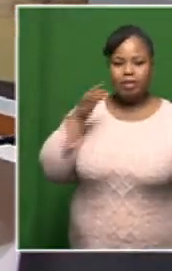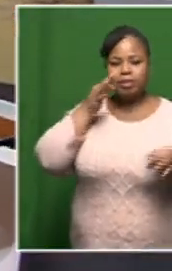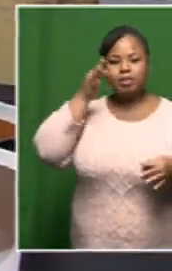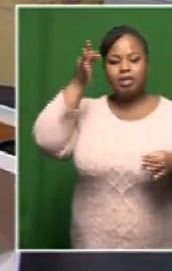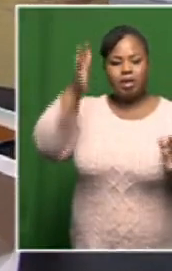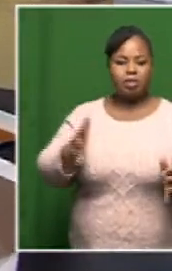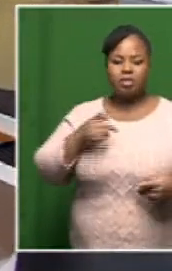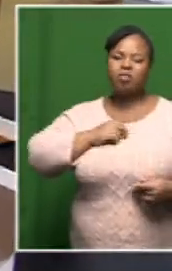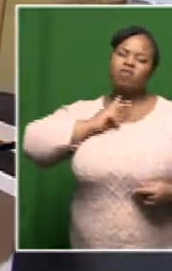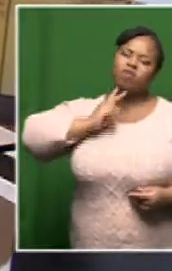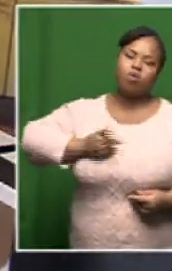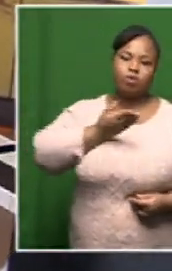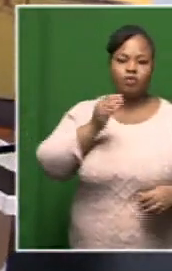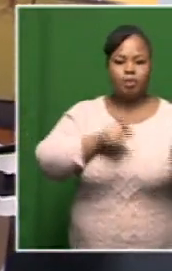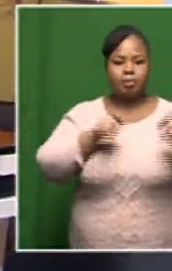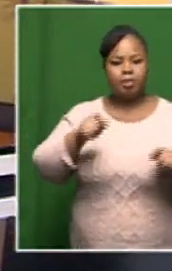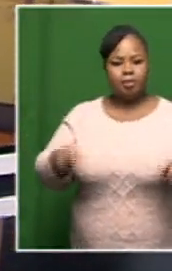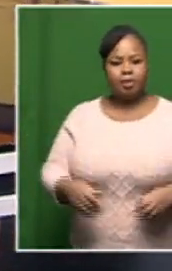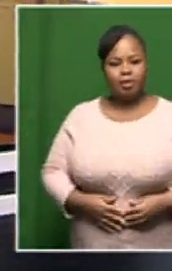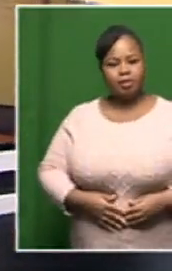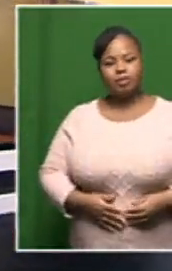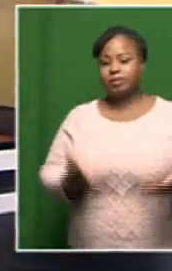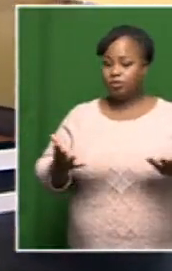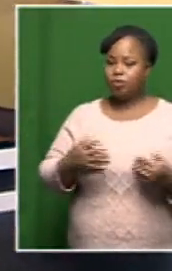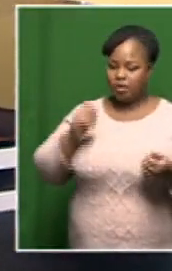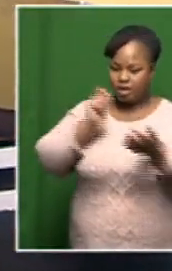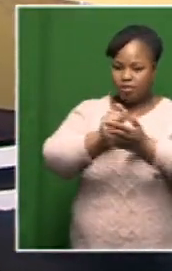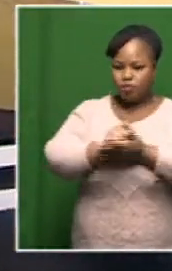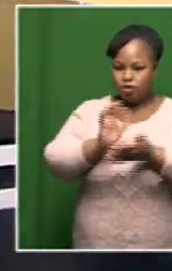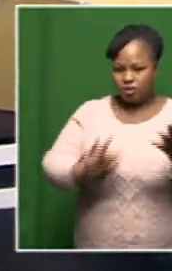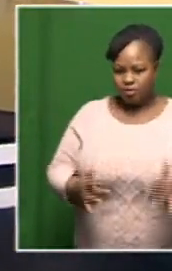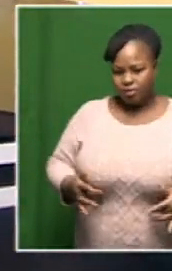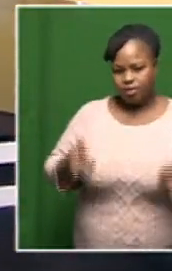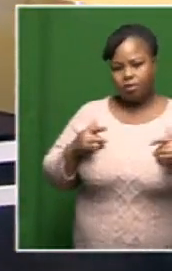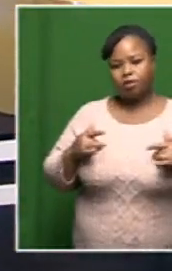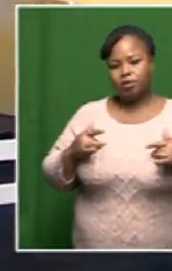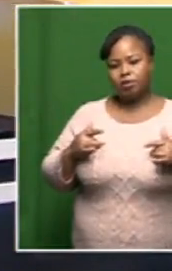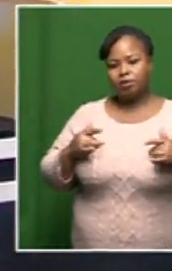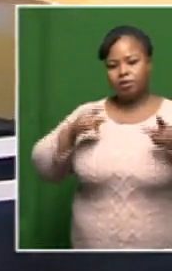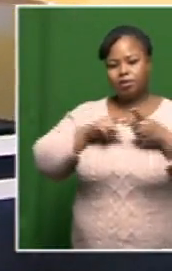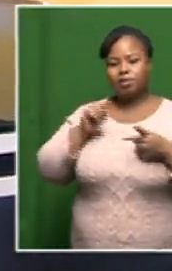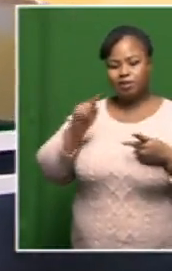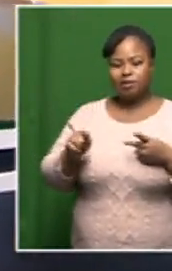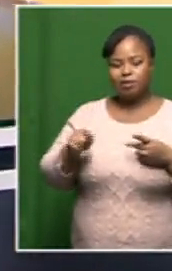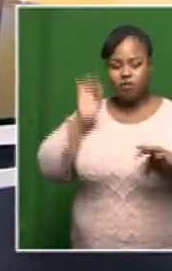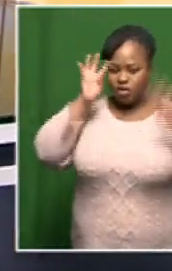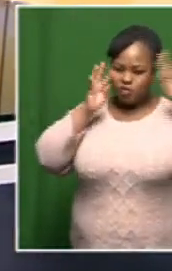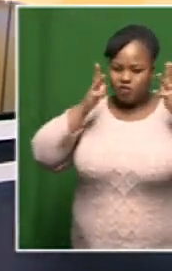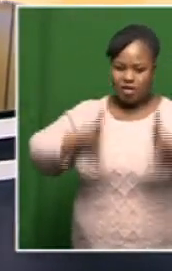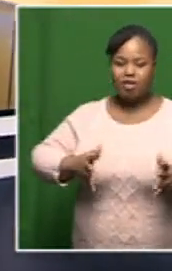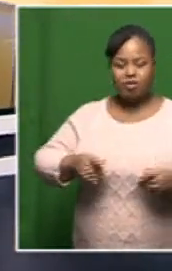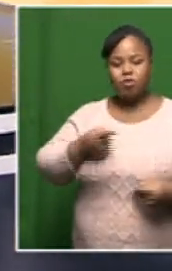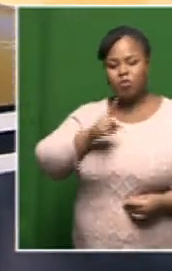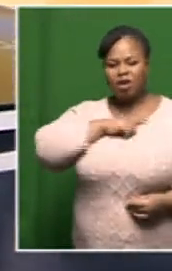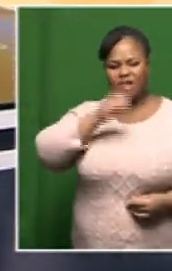musicians, they were the voice of the people. All right. Really? So yeah, the biographies are only for the innovators. People,